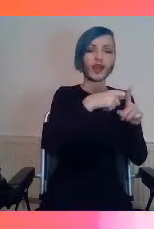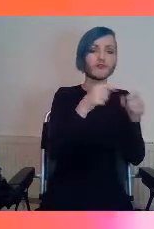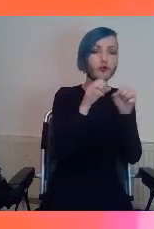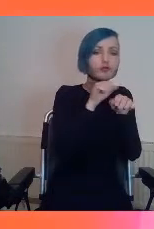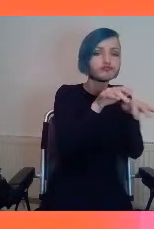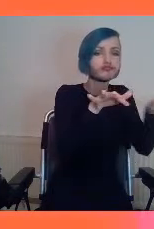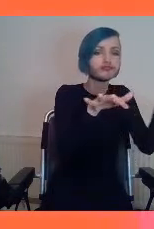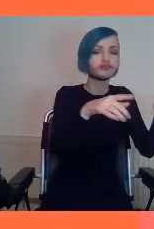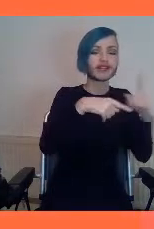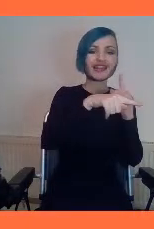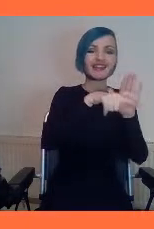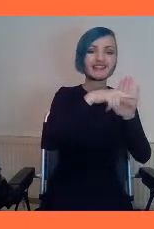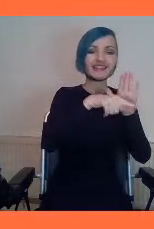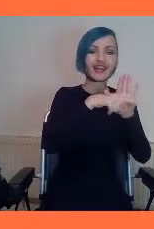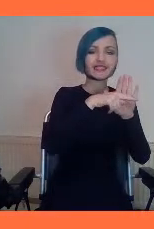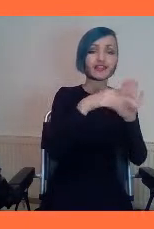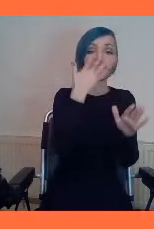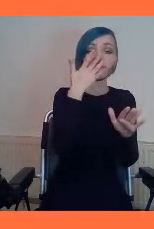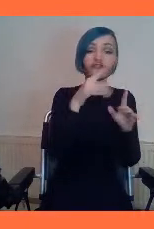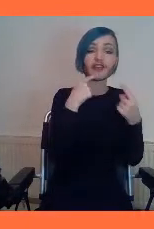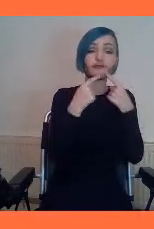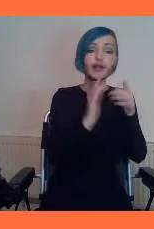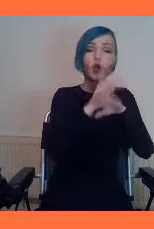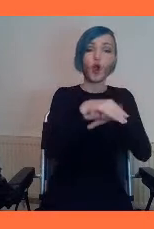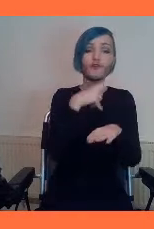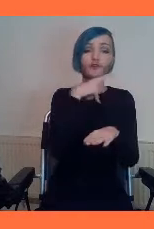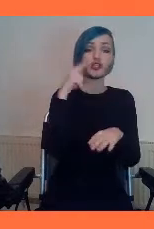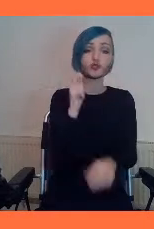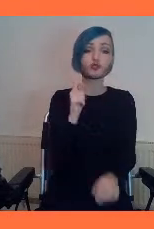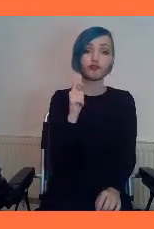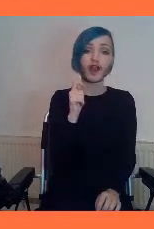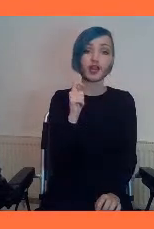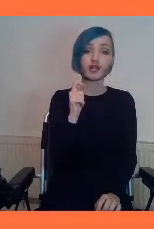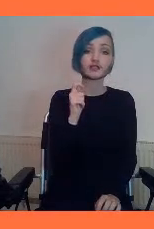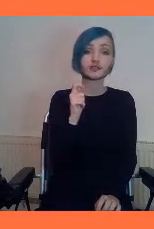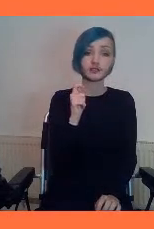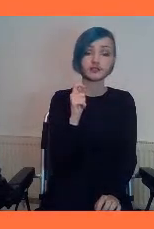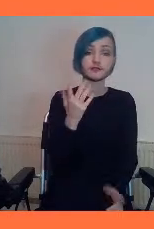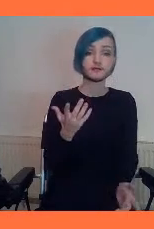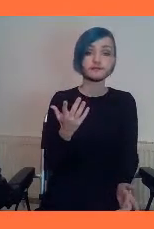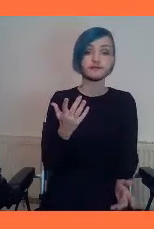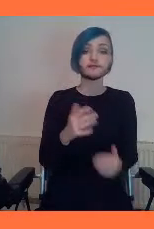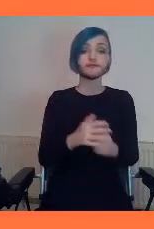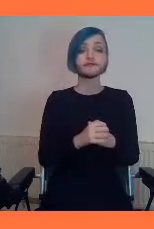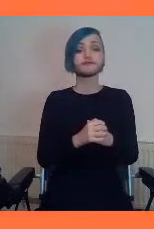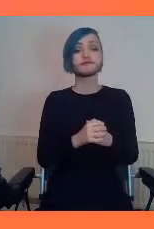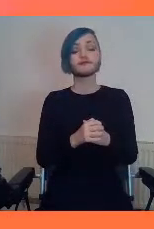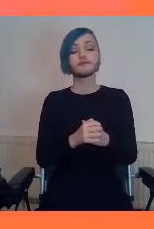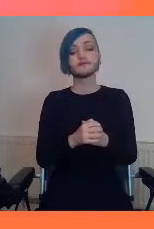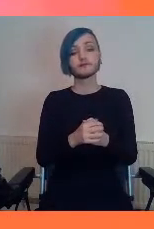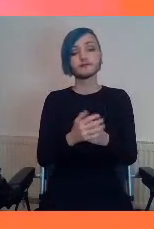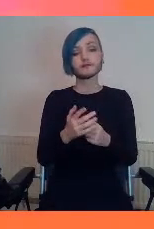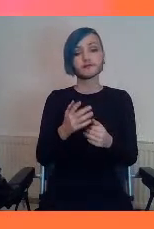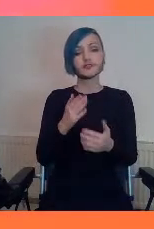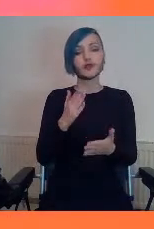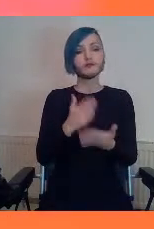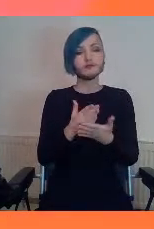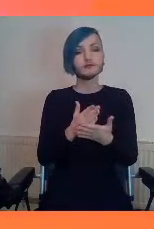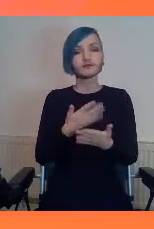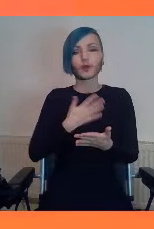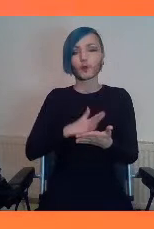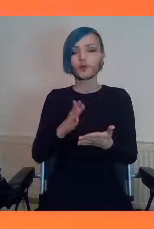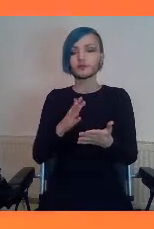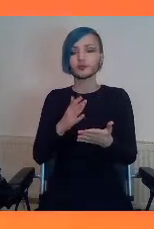Ukraine, fake information about Ukraine. And I want you just to ask